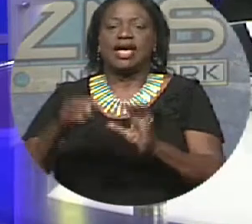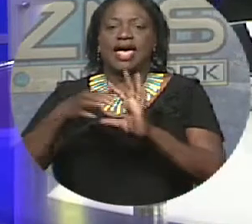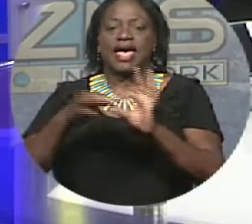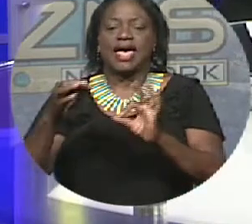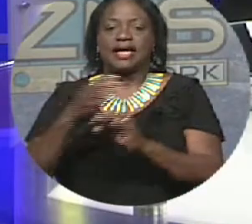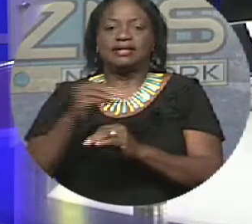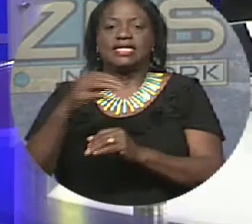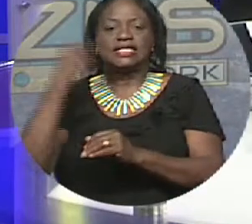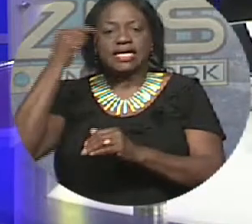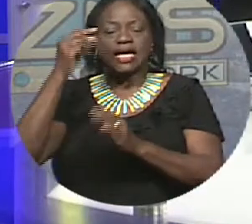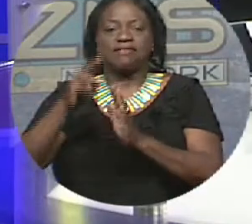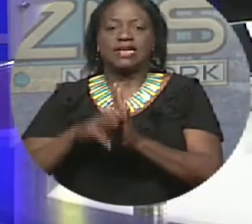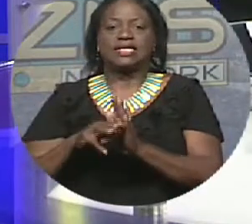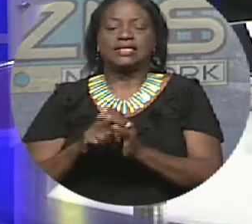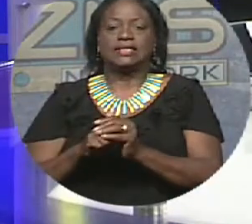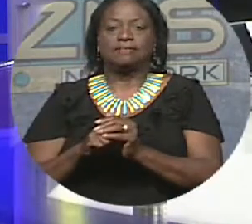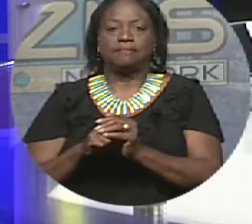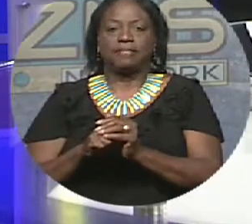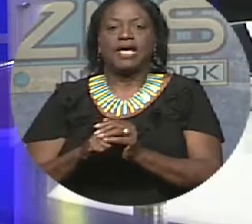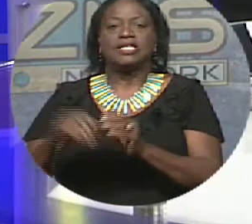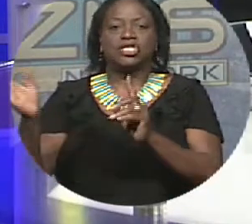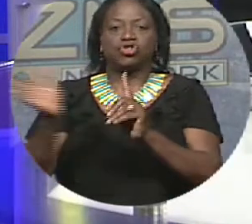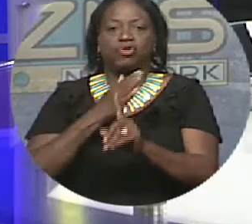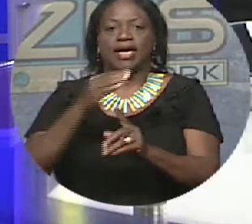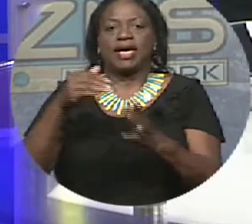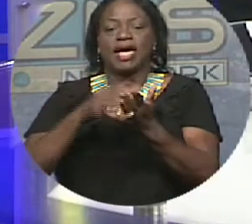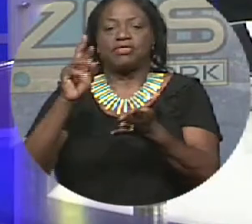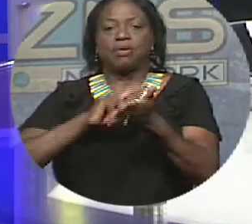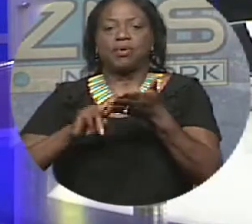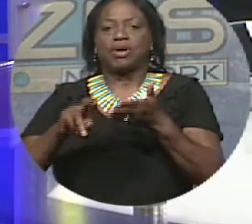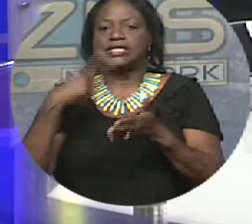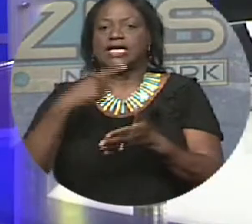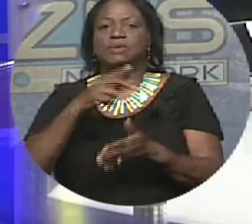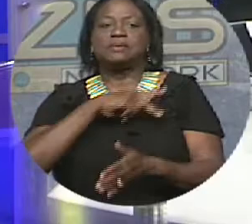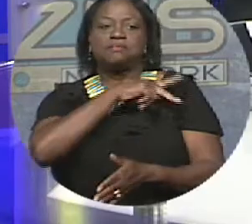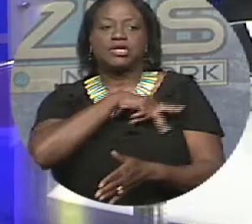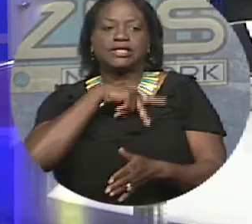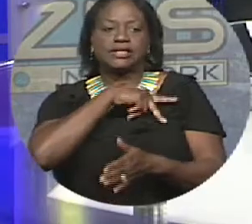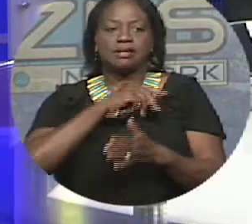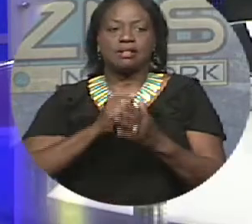Well, the Prime Minister took another strike at the report, which he says was personal.